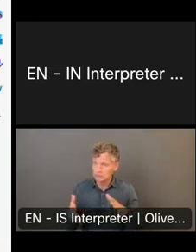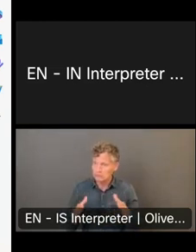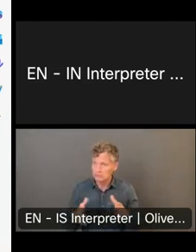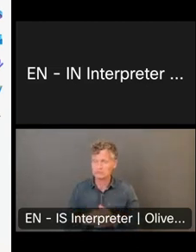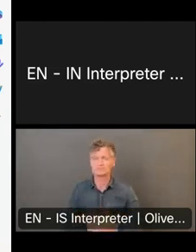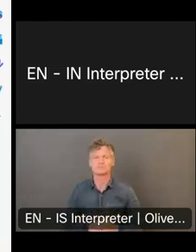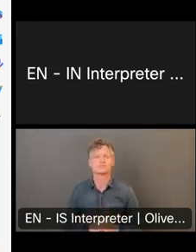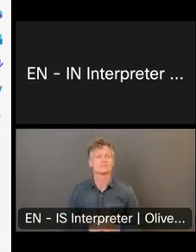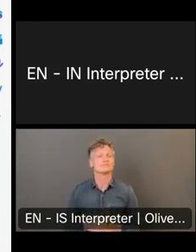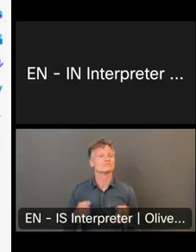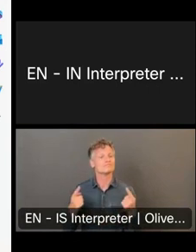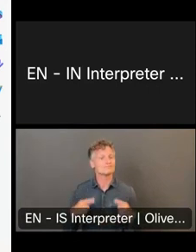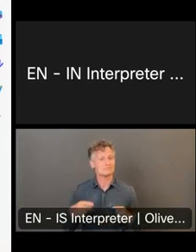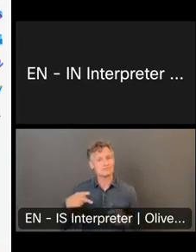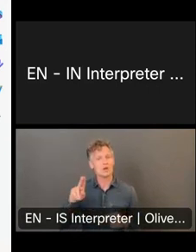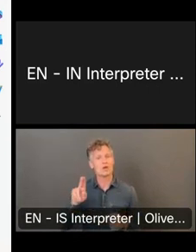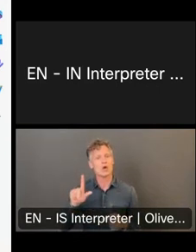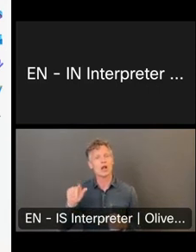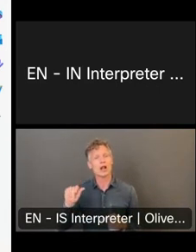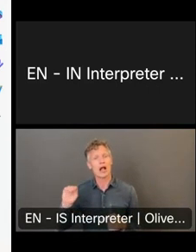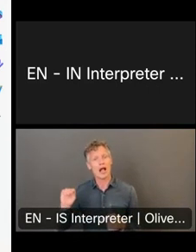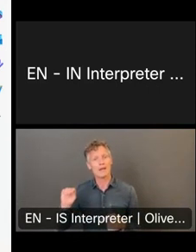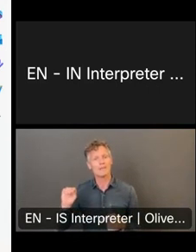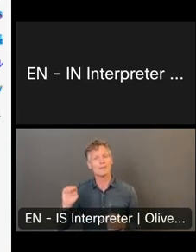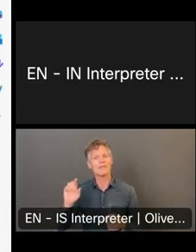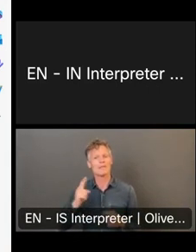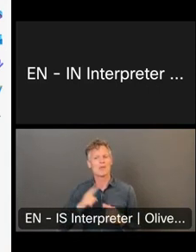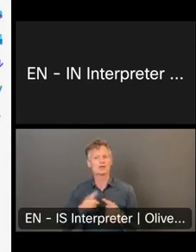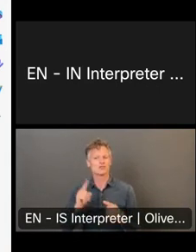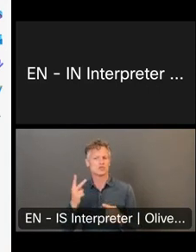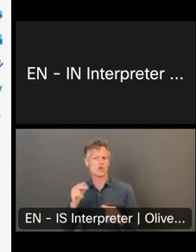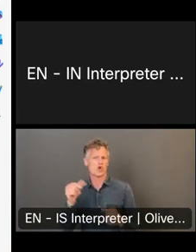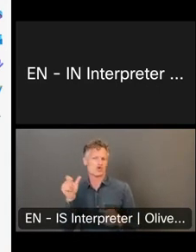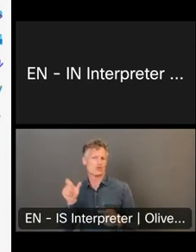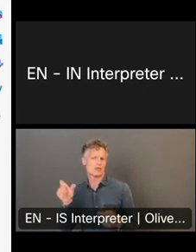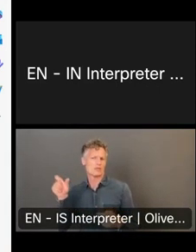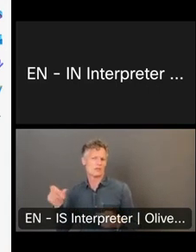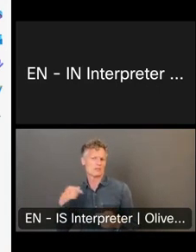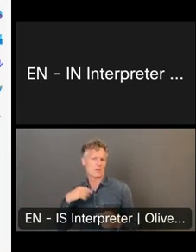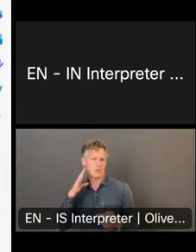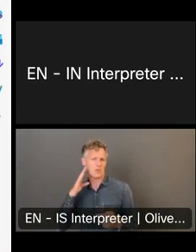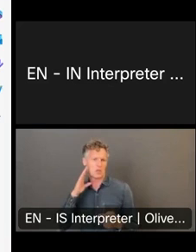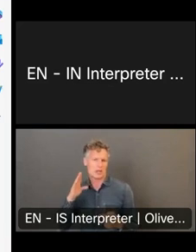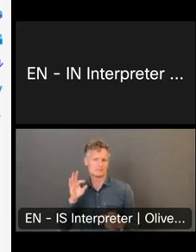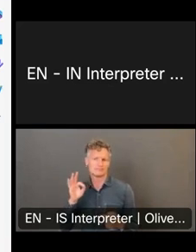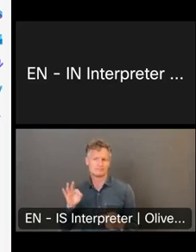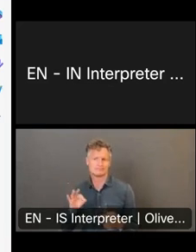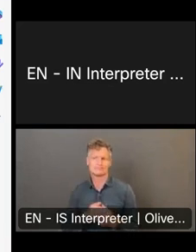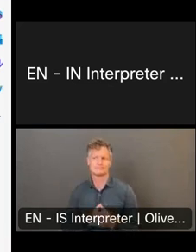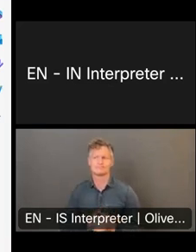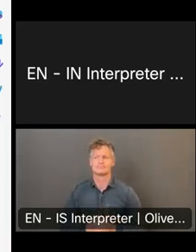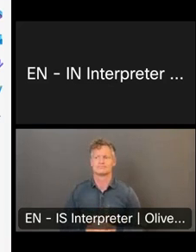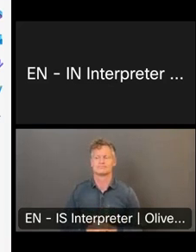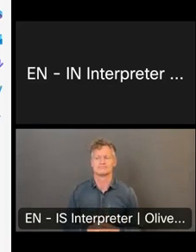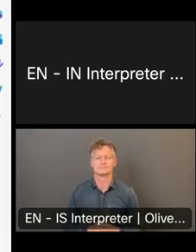Pullum, and we have two other figures who I'll be coming to. Between linguistic play and straightforward communication